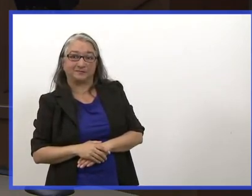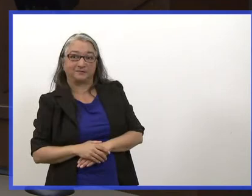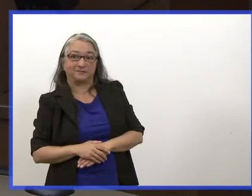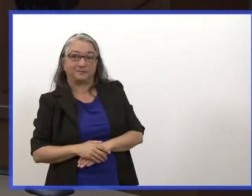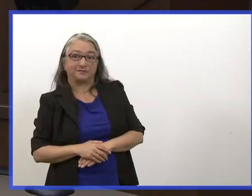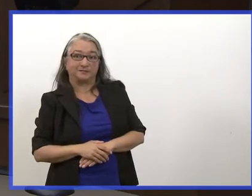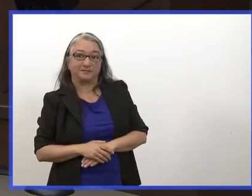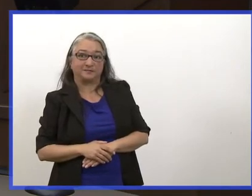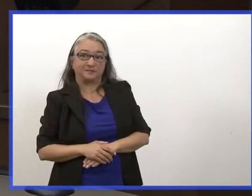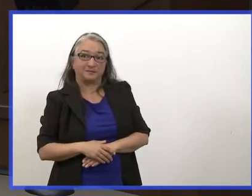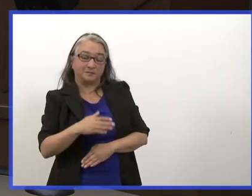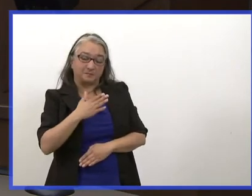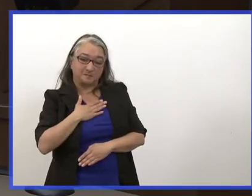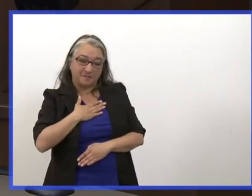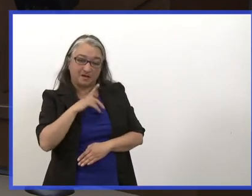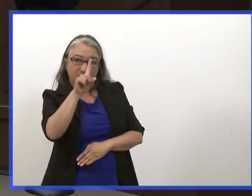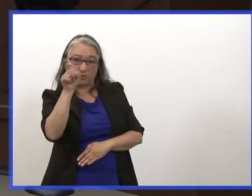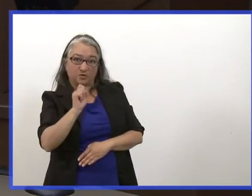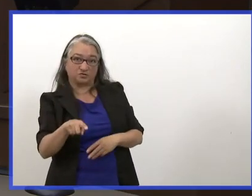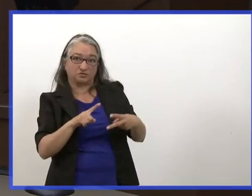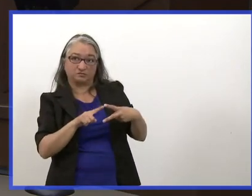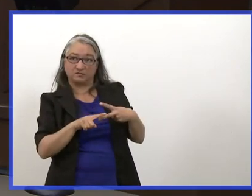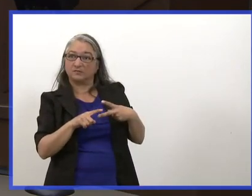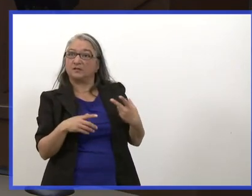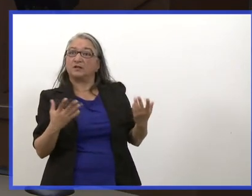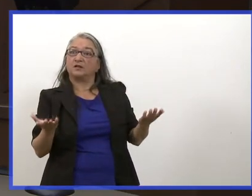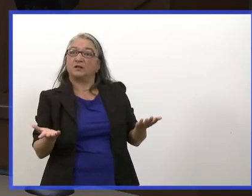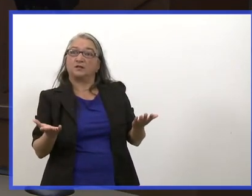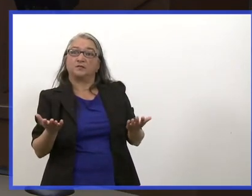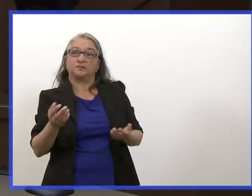bridge grant for businesses that are being impacted by today's announcement?